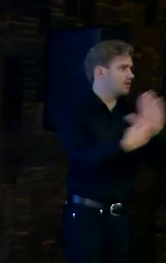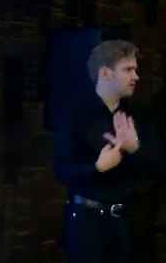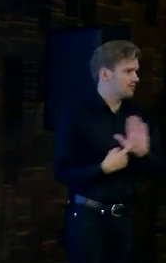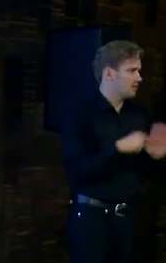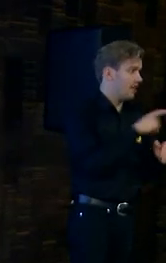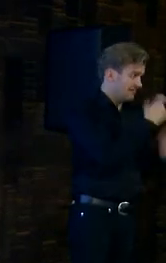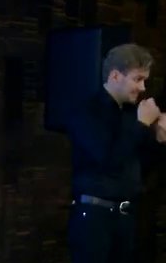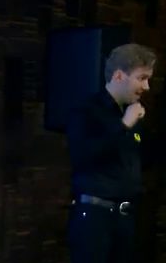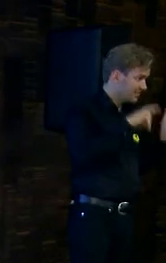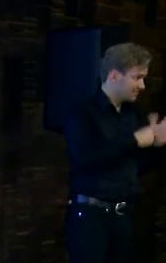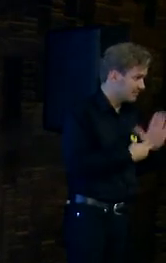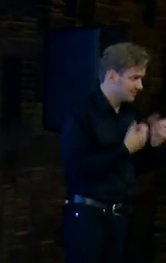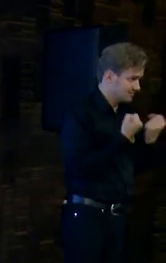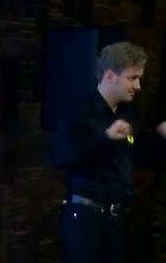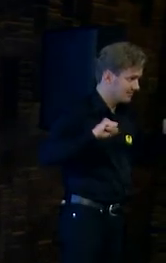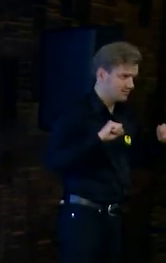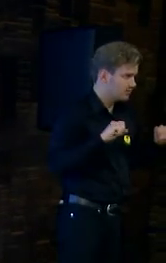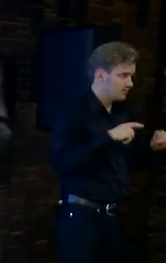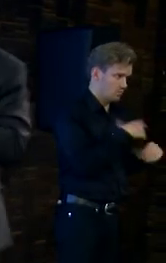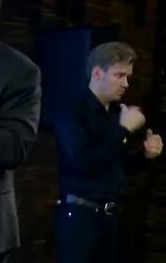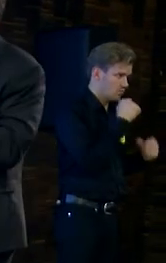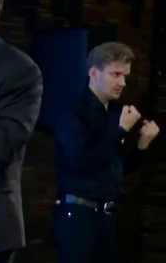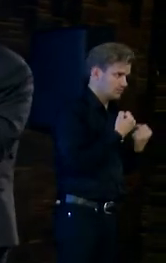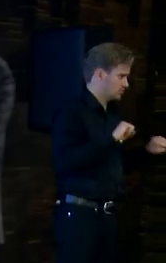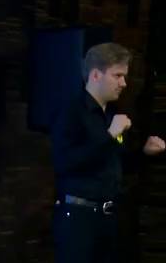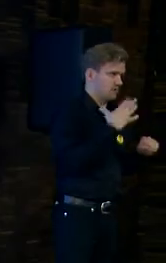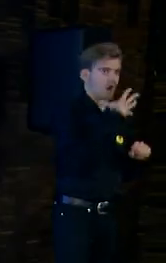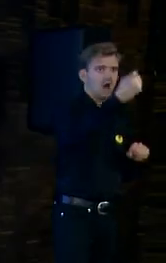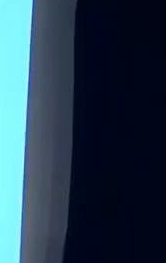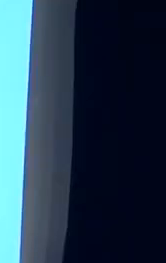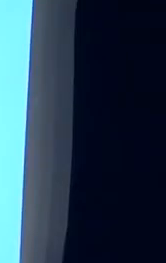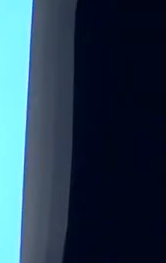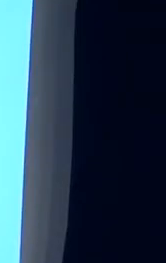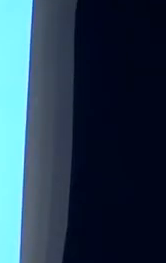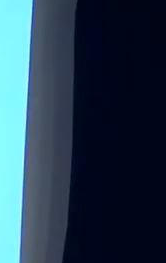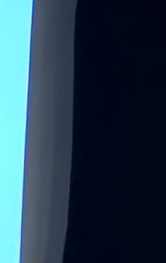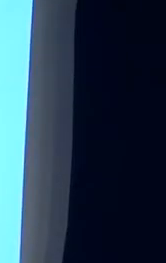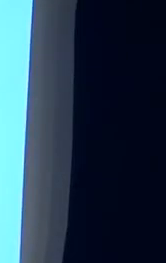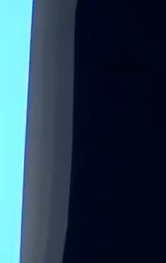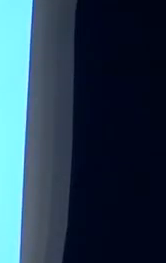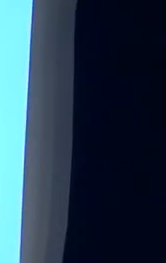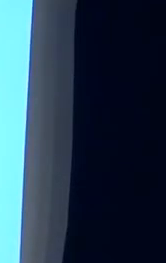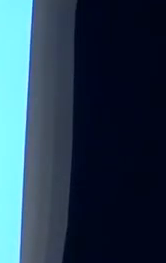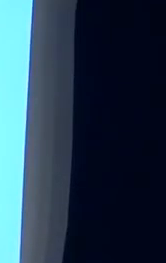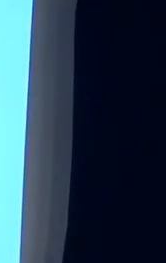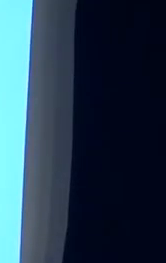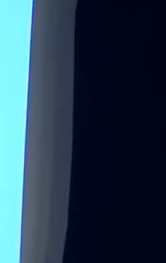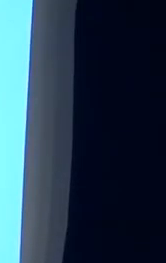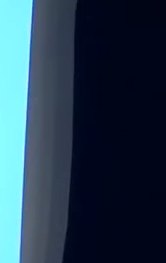you wouldn't expect your grandmother to see the photos you put on Facebook. For instance, concrete. Yes.